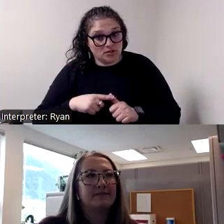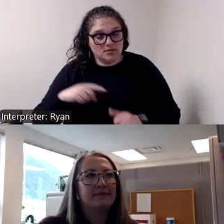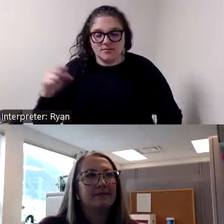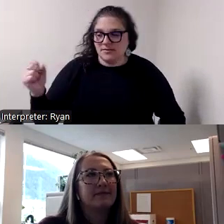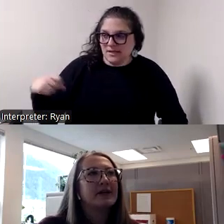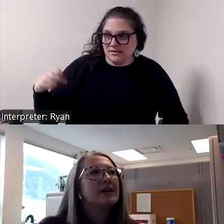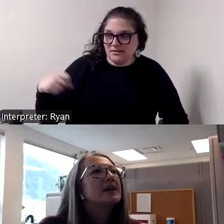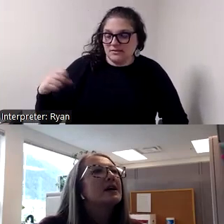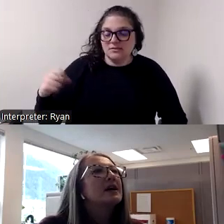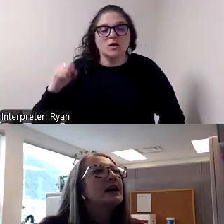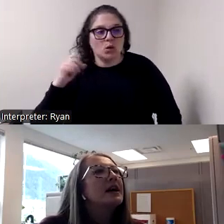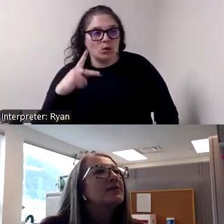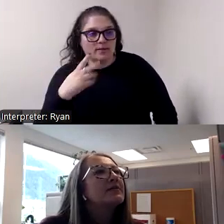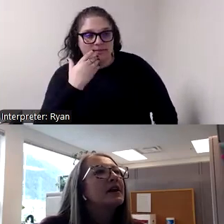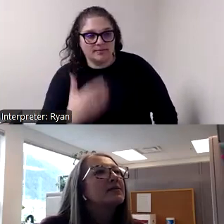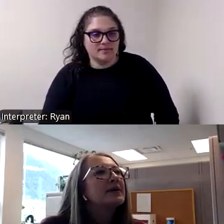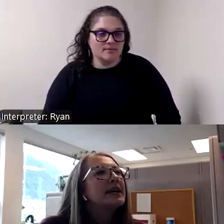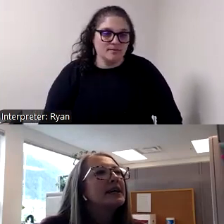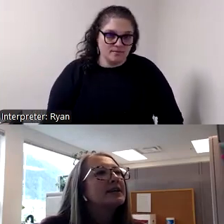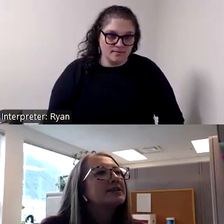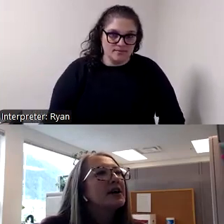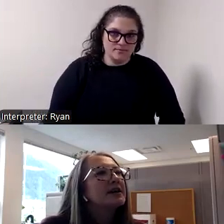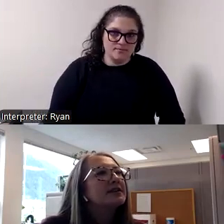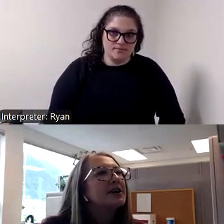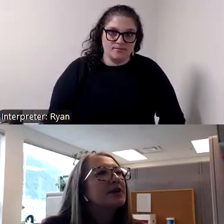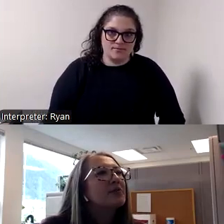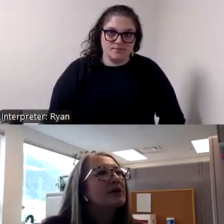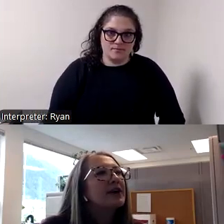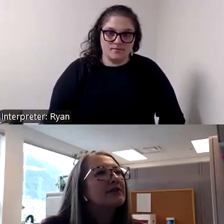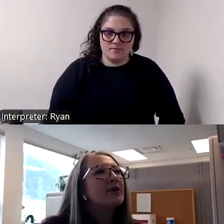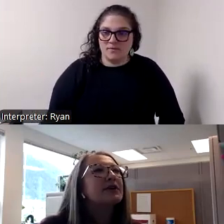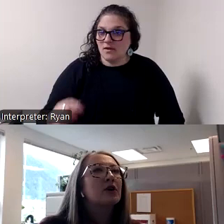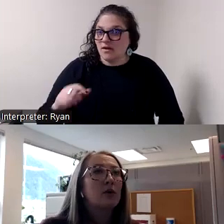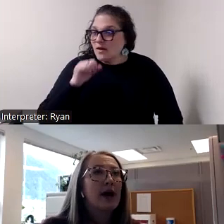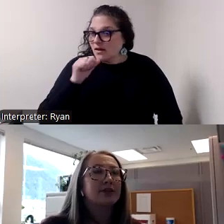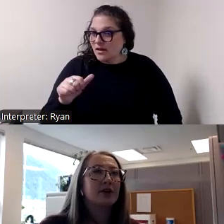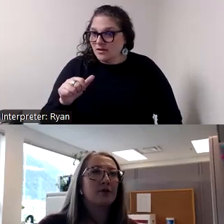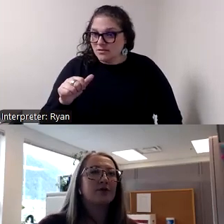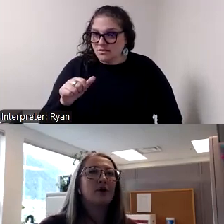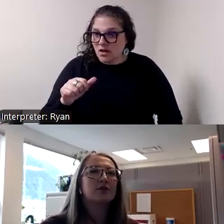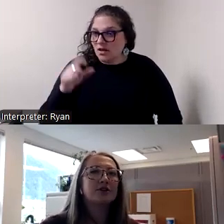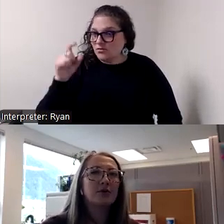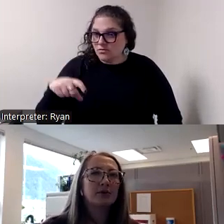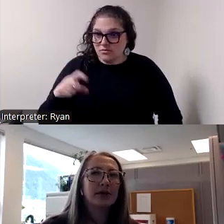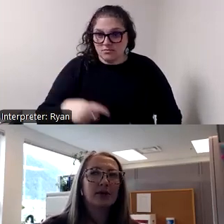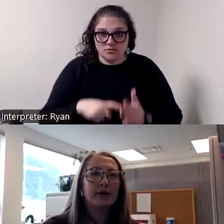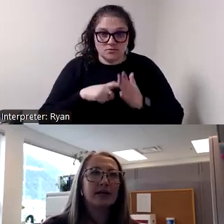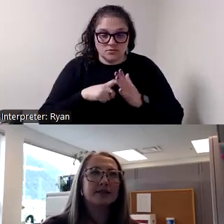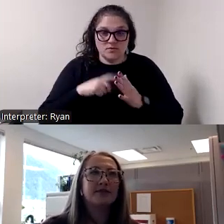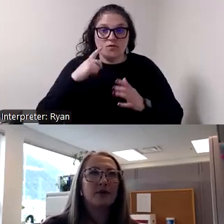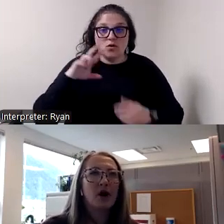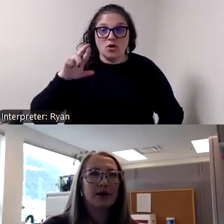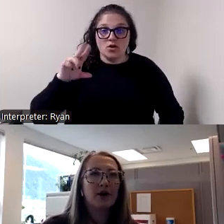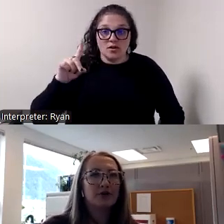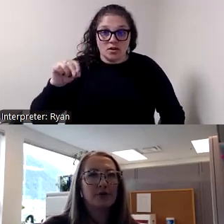Okay. And we've got Lorene, it's not necessary to report carry forward. Correct. So for alternate work week agreements,